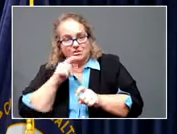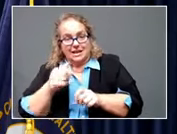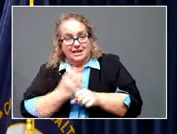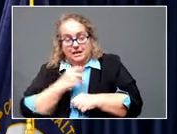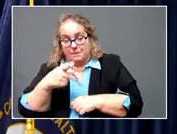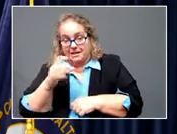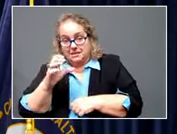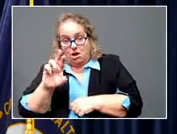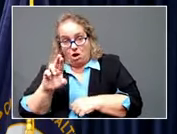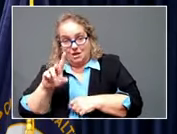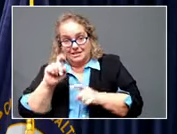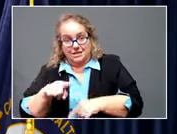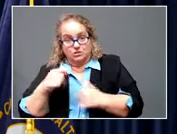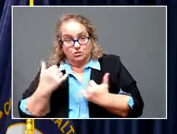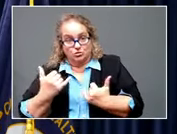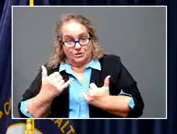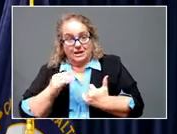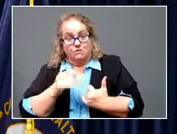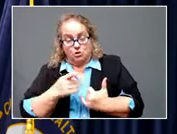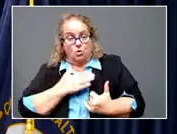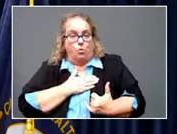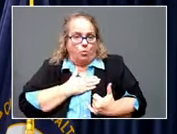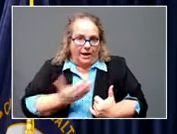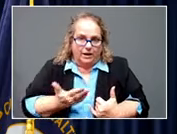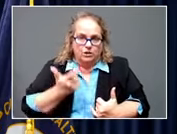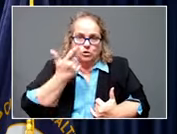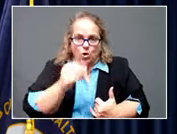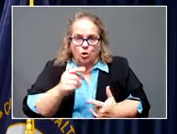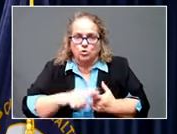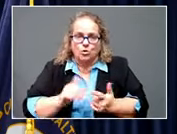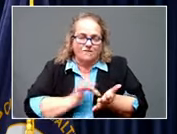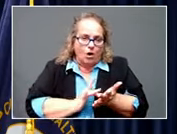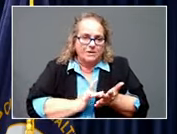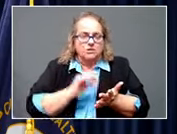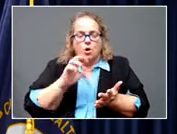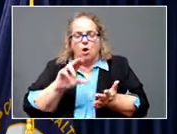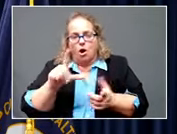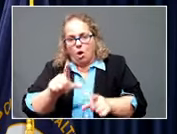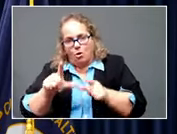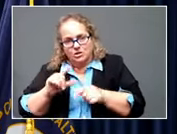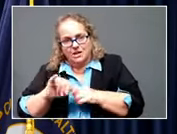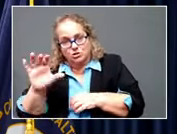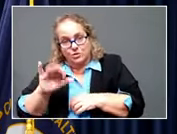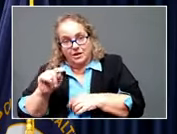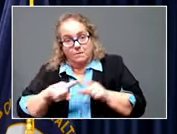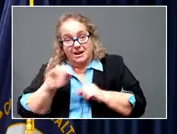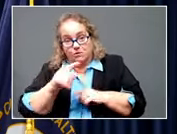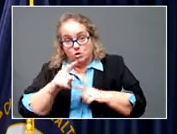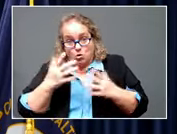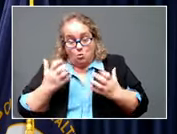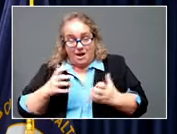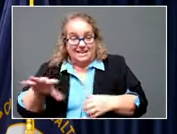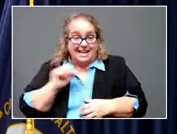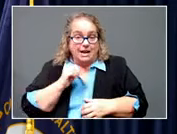today if you're willing to go to a pharmacy or a location that's doing it. But if you want a, you know, take home